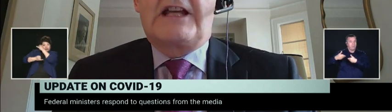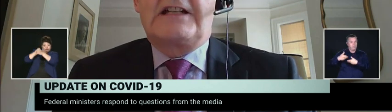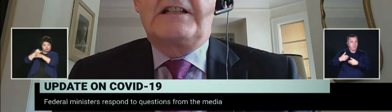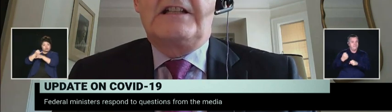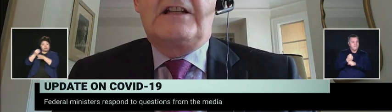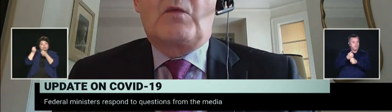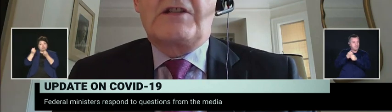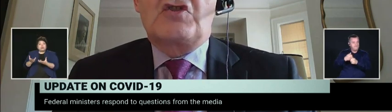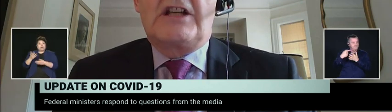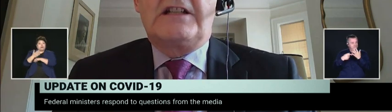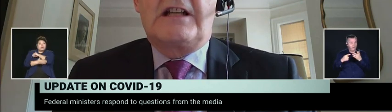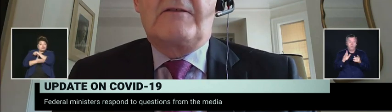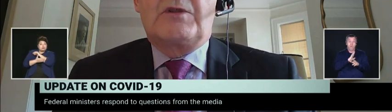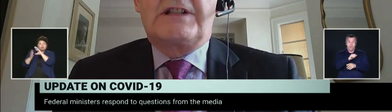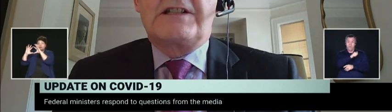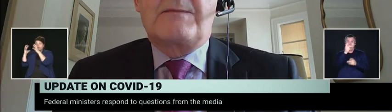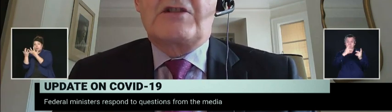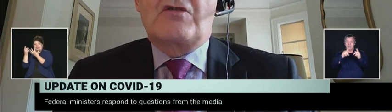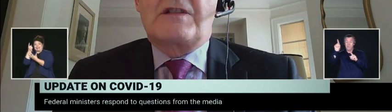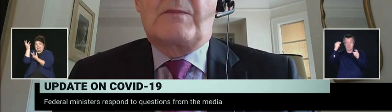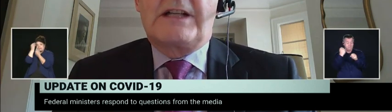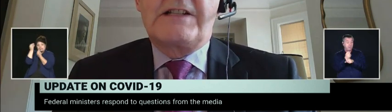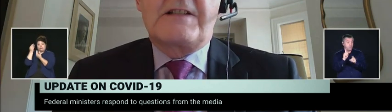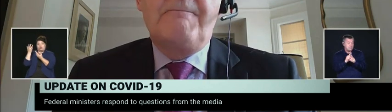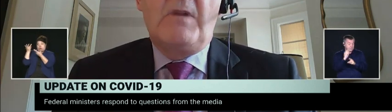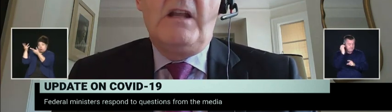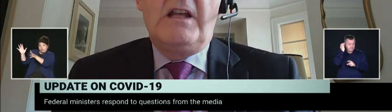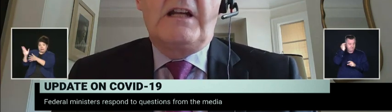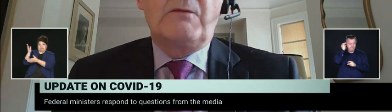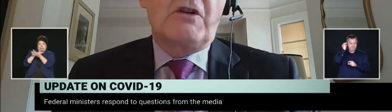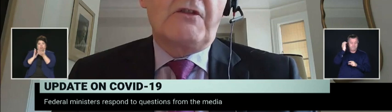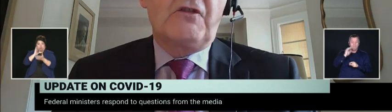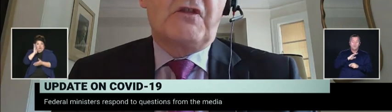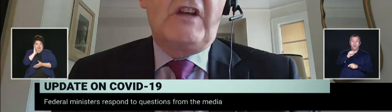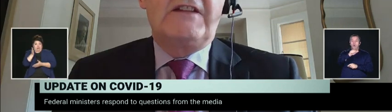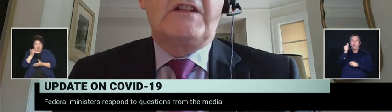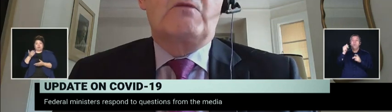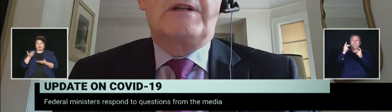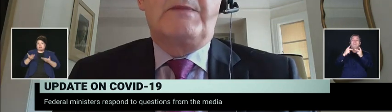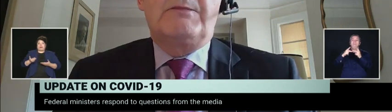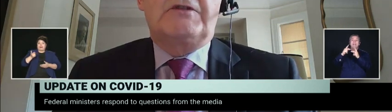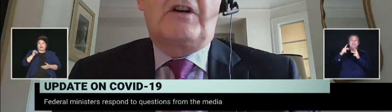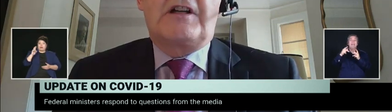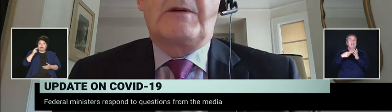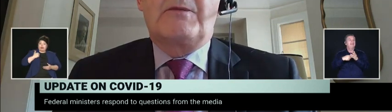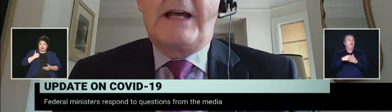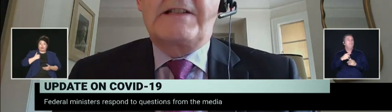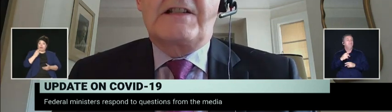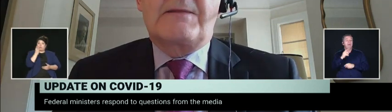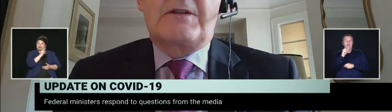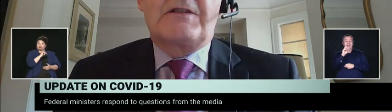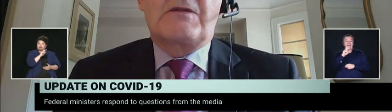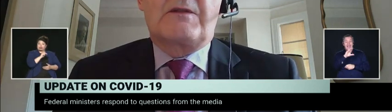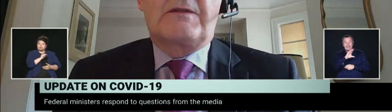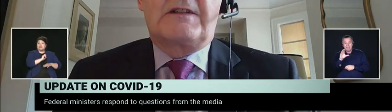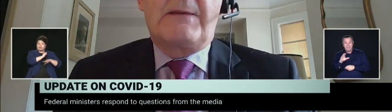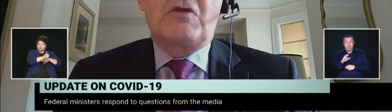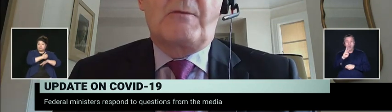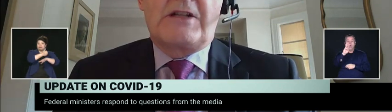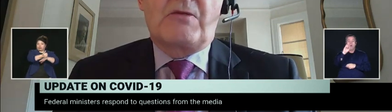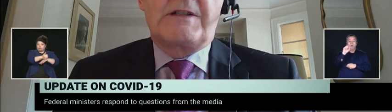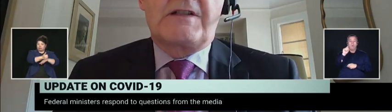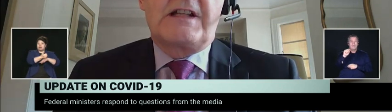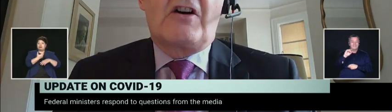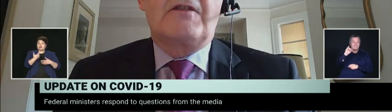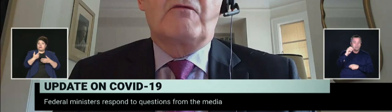Air Canada and WestJet have put these measures in place. And I would also say that when people talk about past experience with